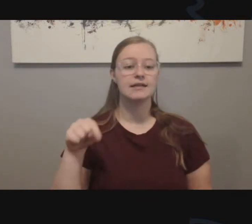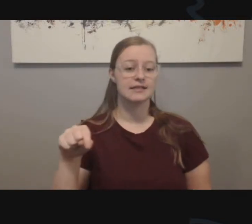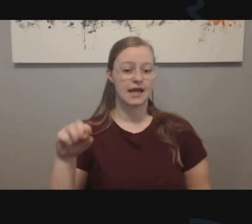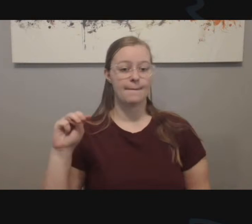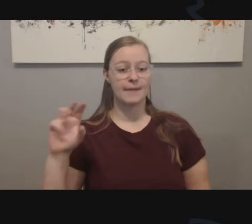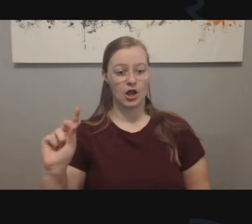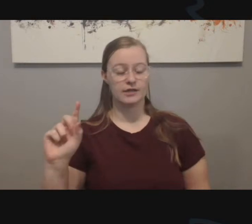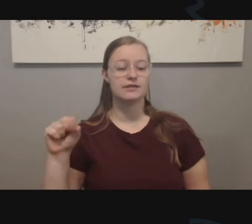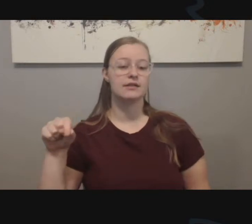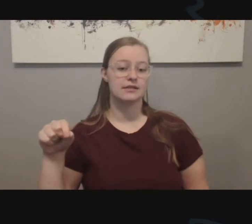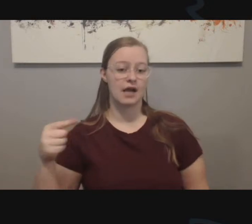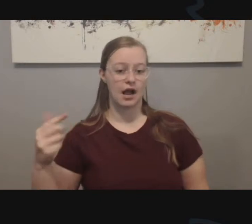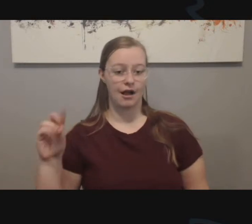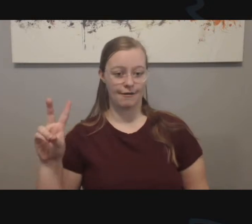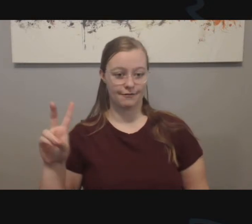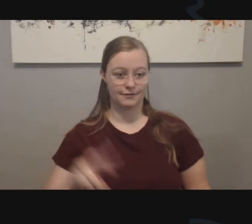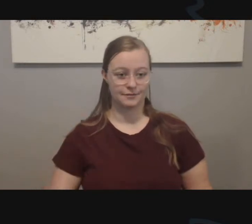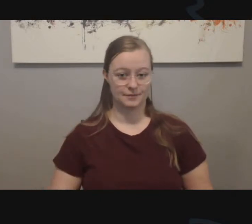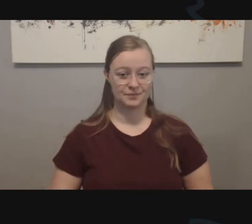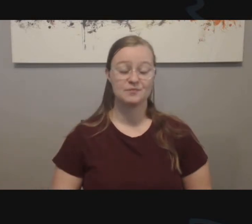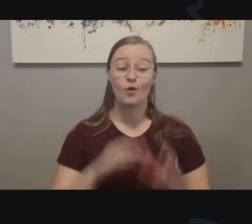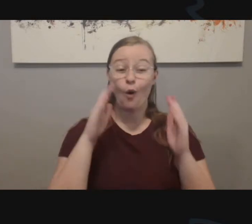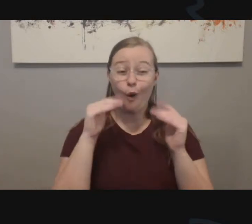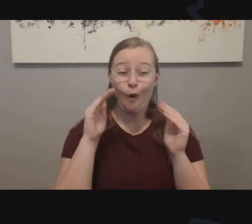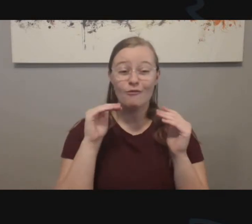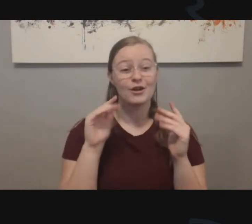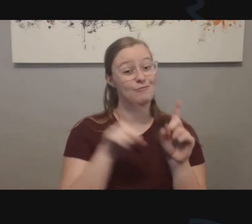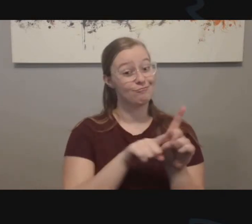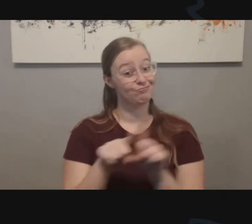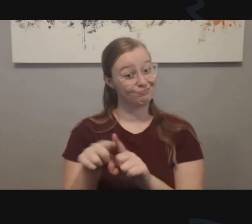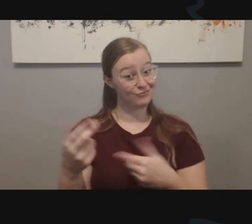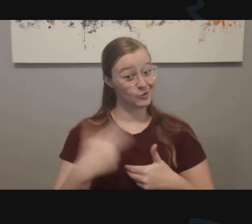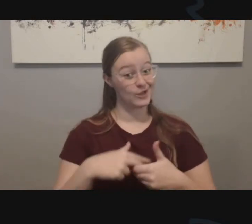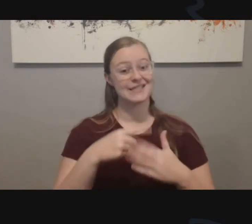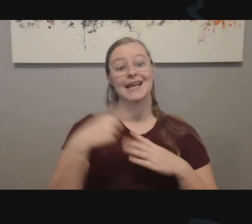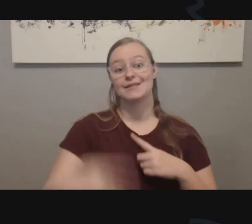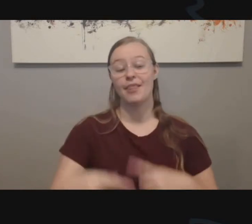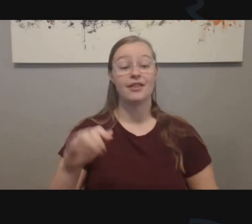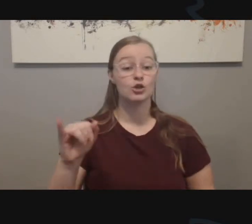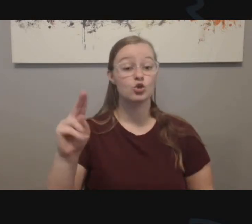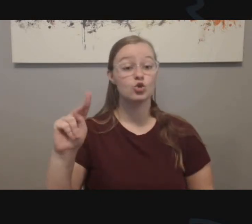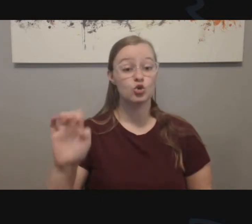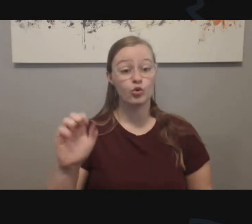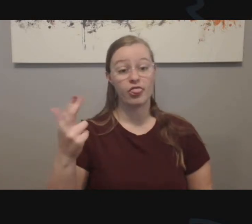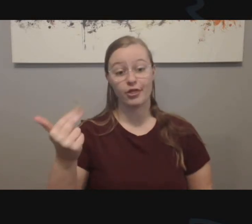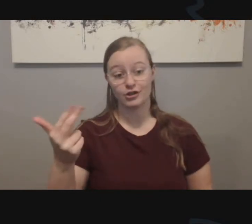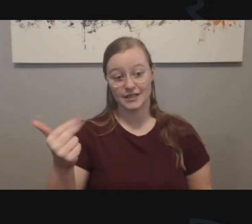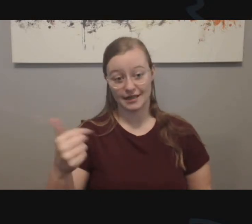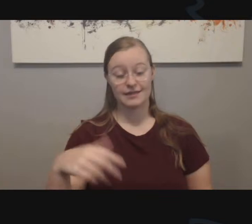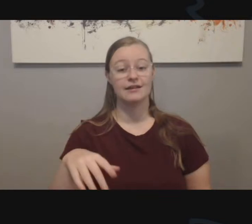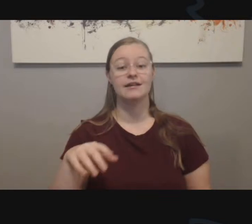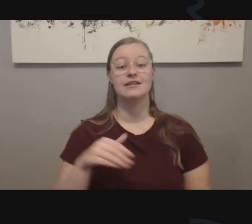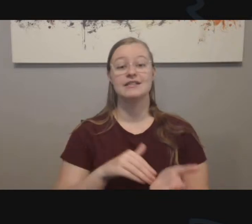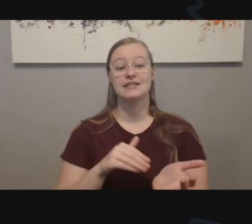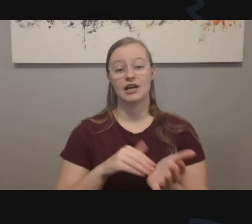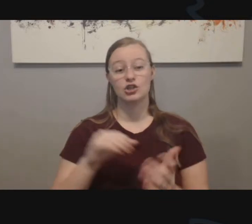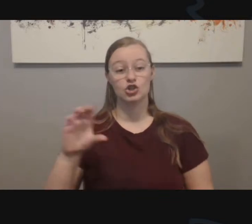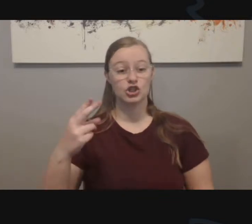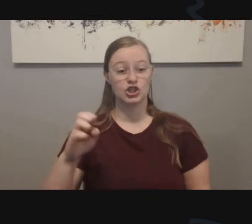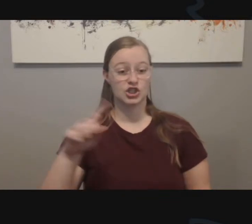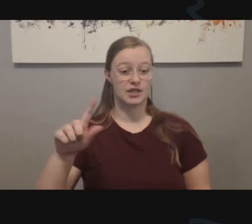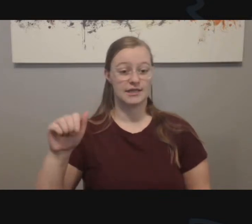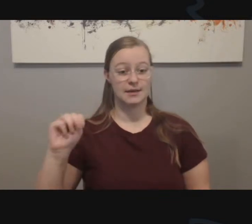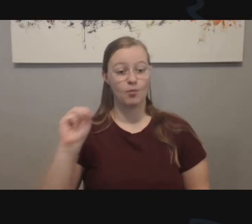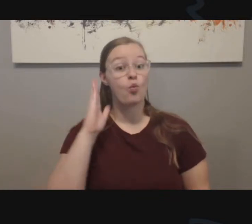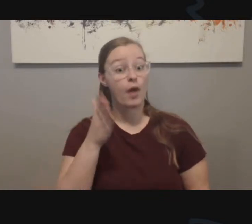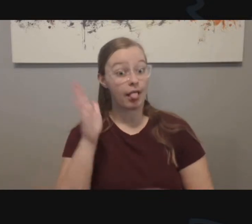msa.maryland.gov. I hope that you will also join us next month on June 13th, when Dr. Eric Cheesem will give a